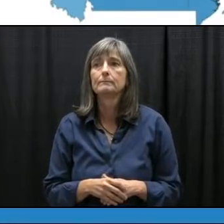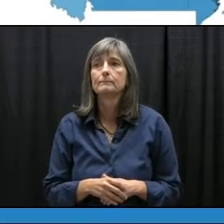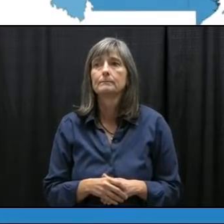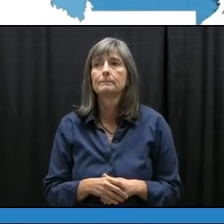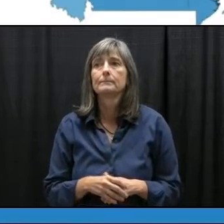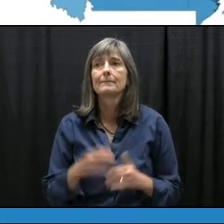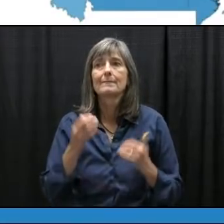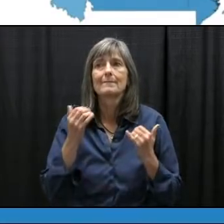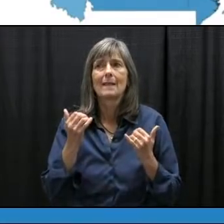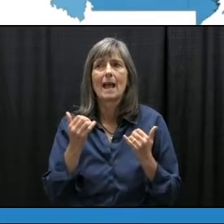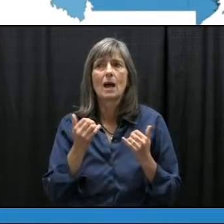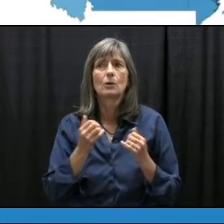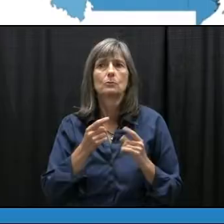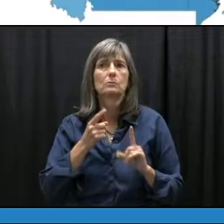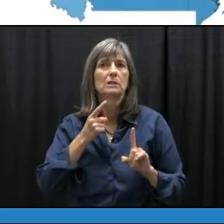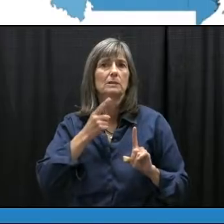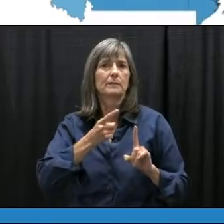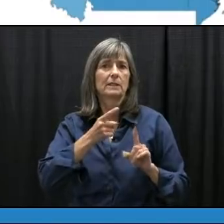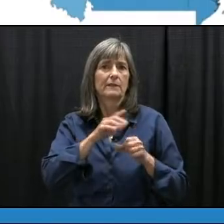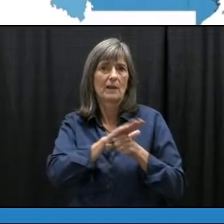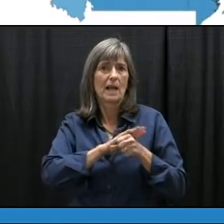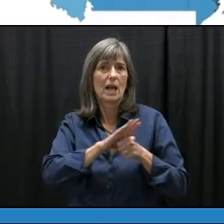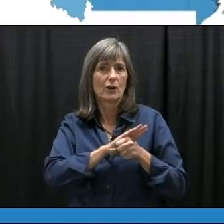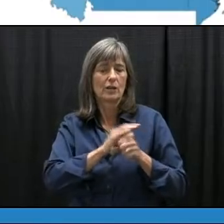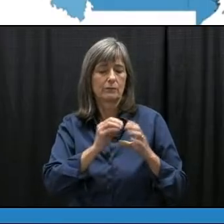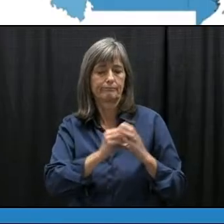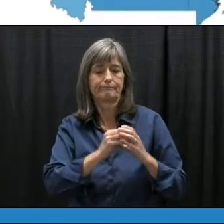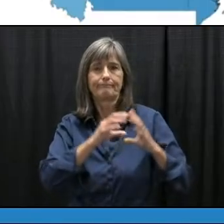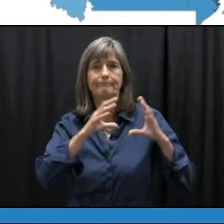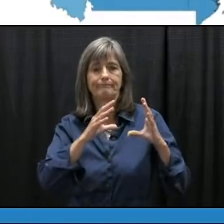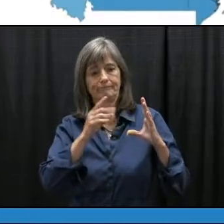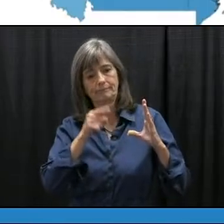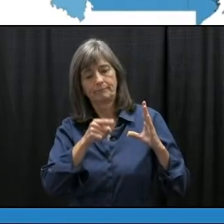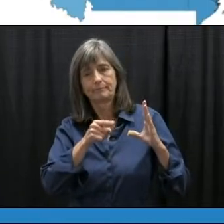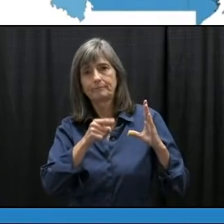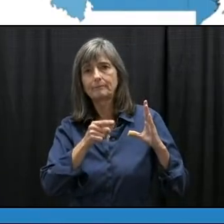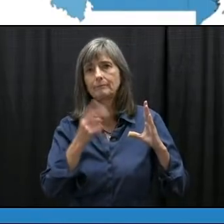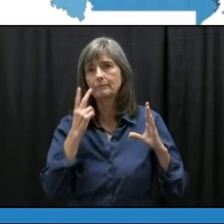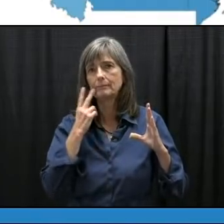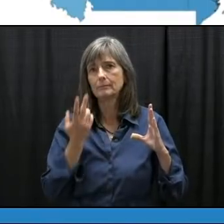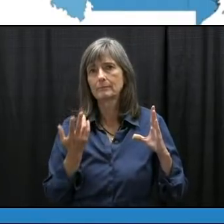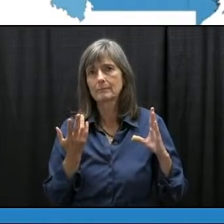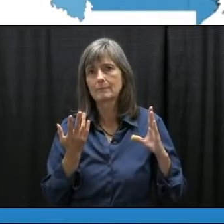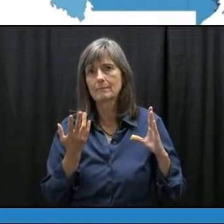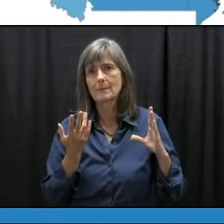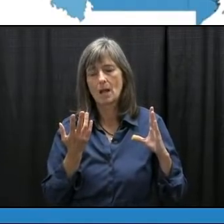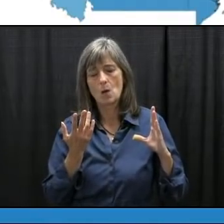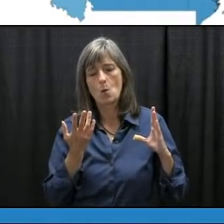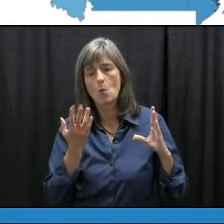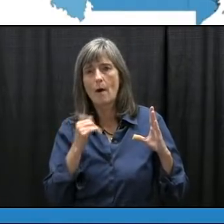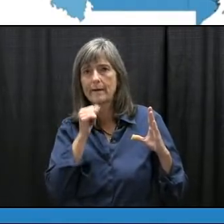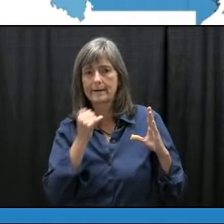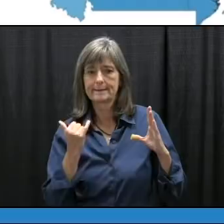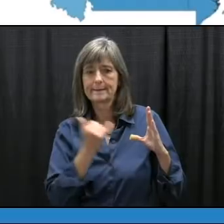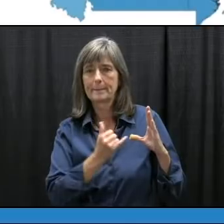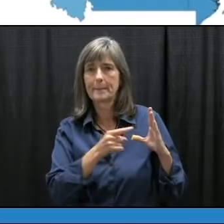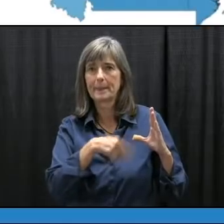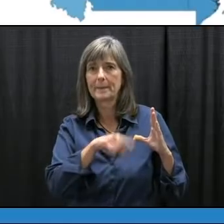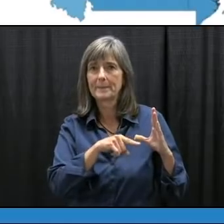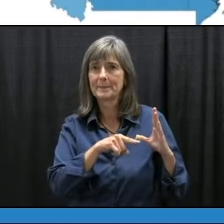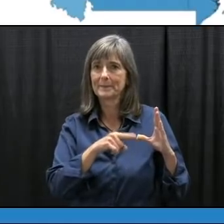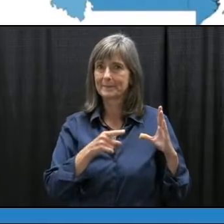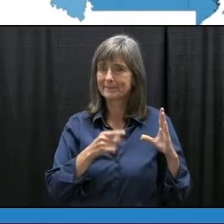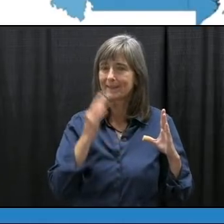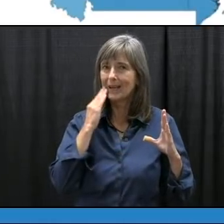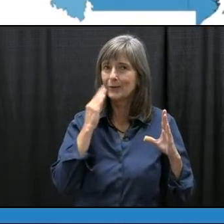let's look at certain regions that are doing really, really well and ask ourselves, why can't we be like them? And, you know, it's just a